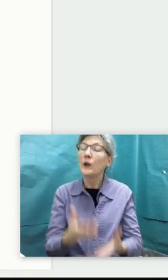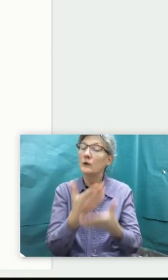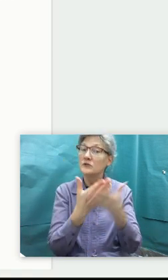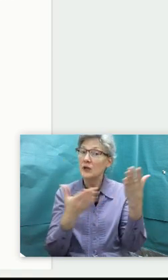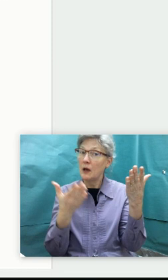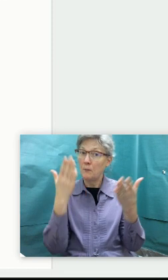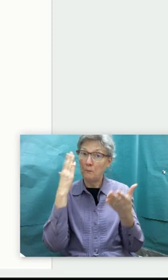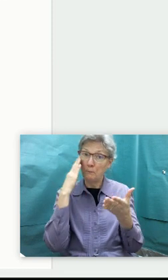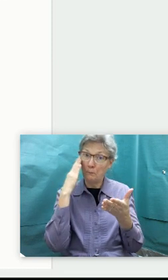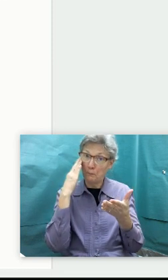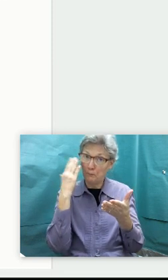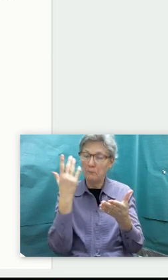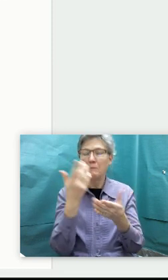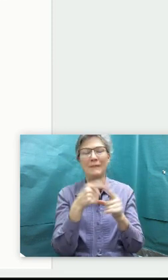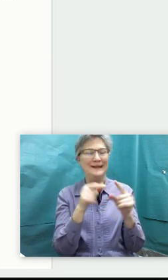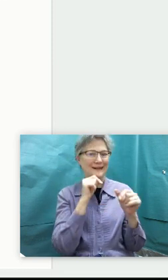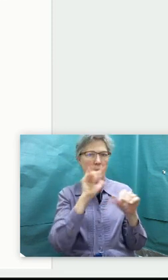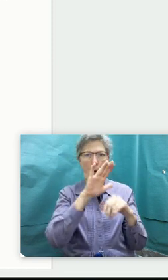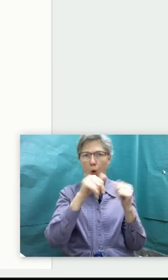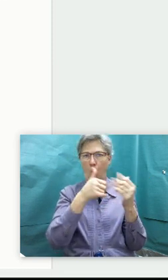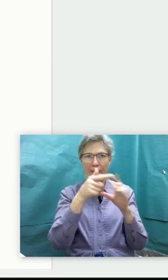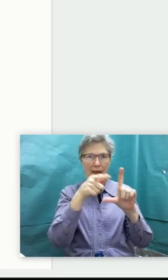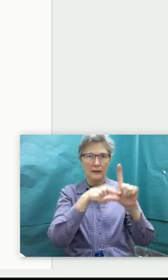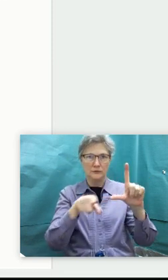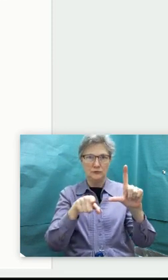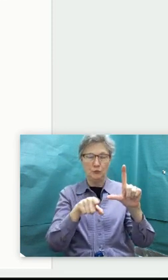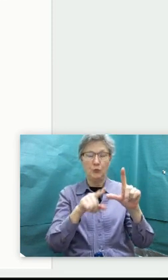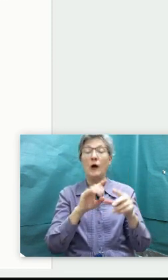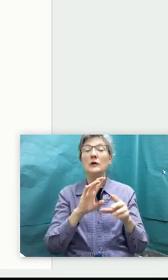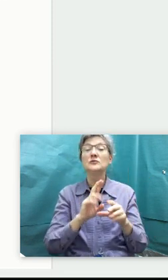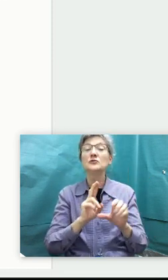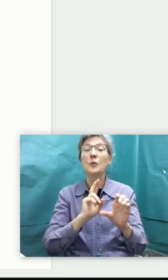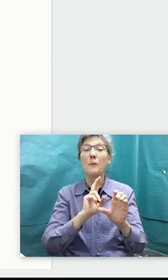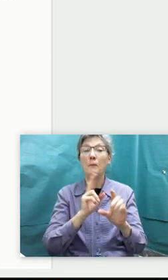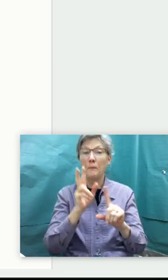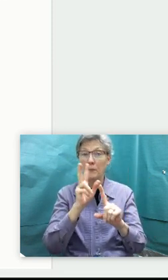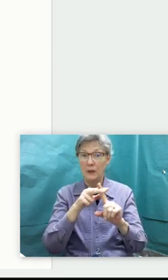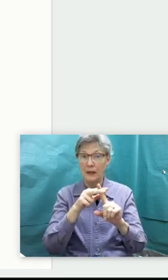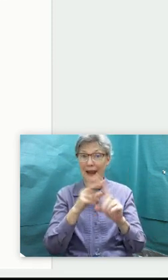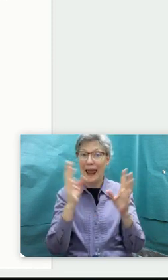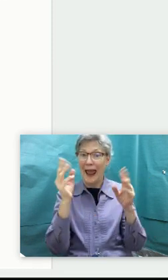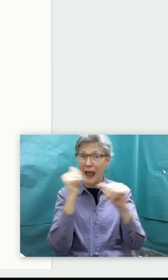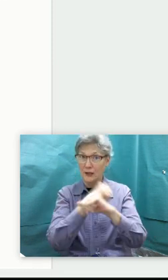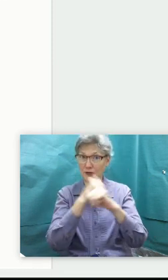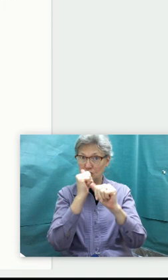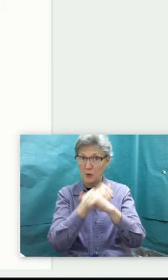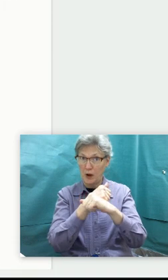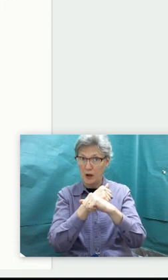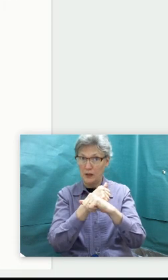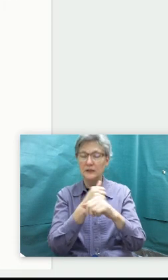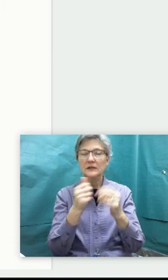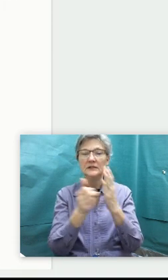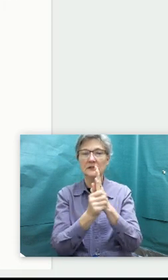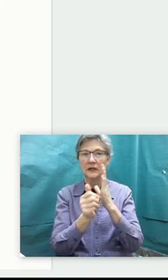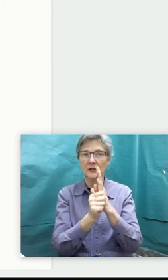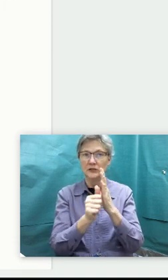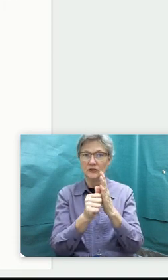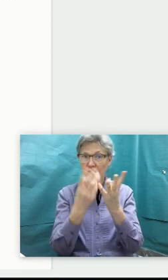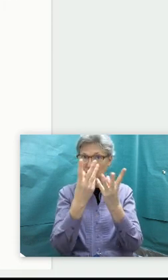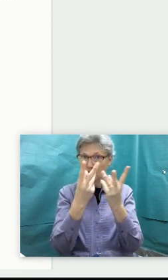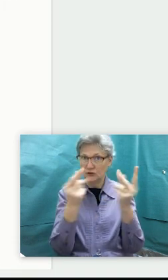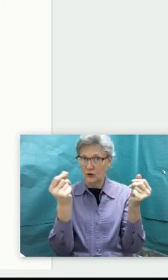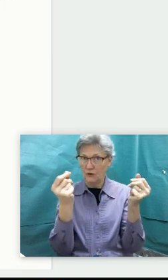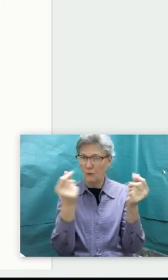of them. We'll also apply algebra skills to the concepts to solve for the unknown. Let's jump in. Here's our